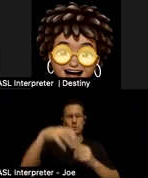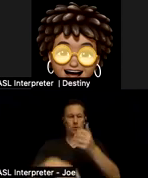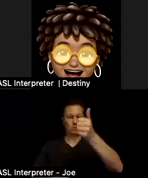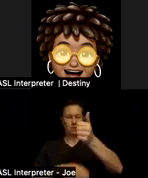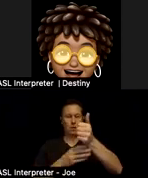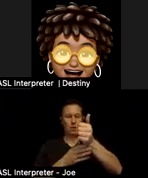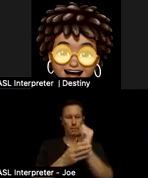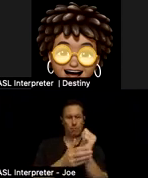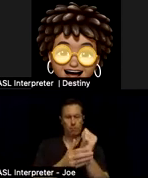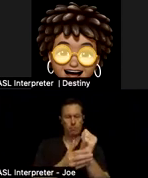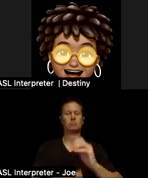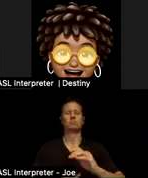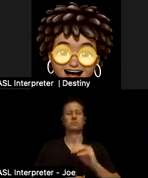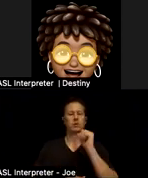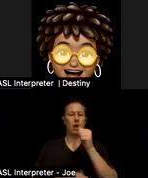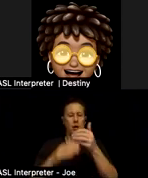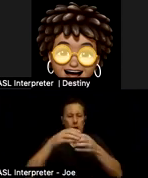items